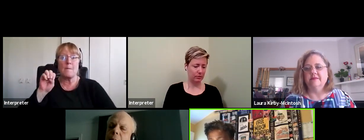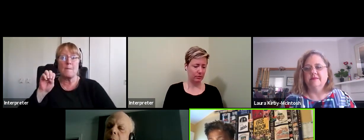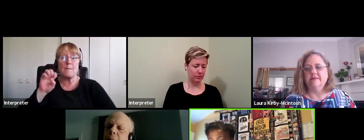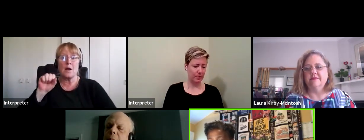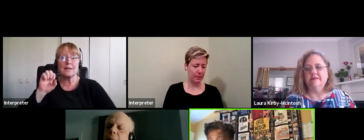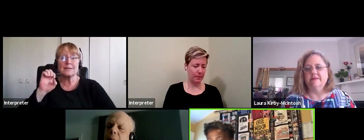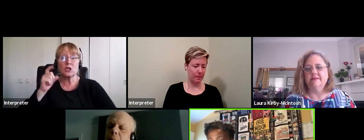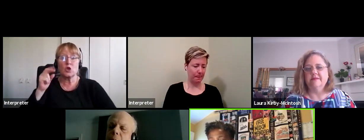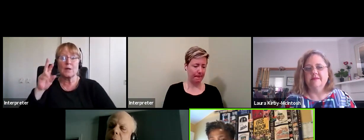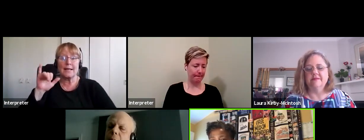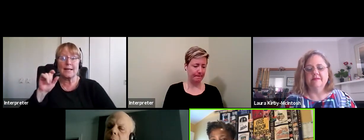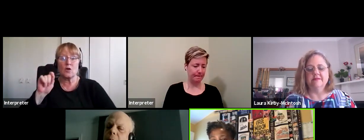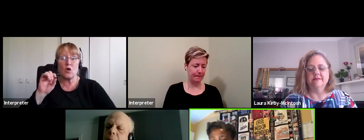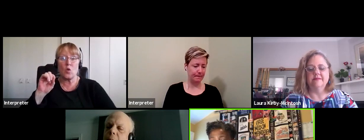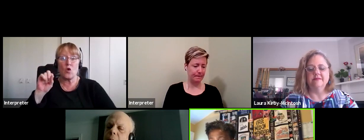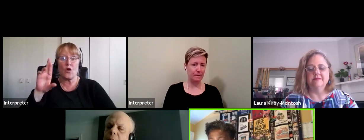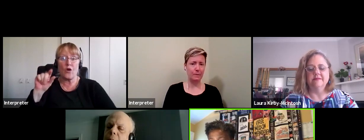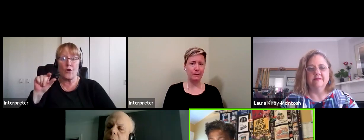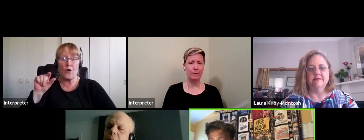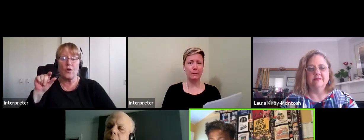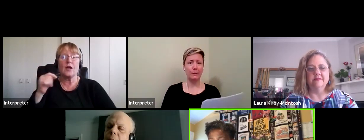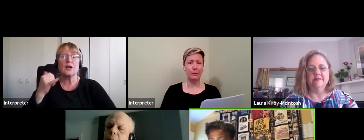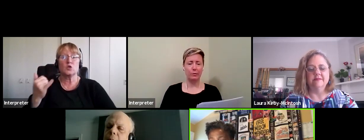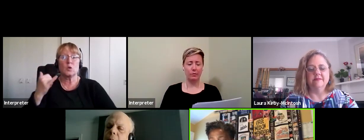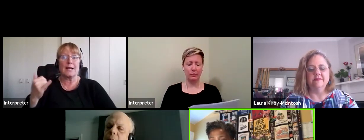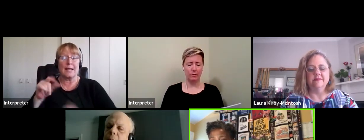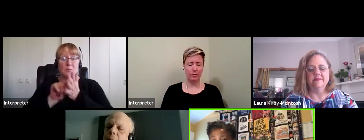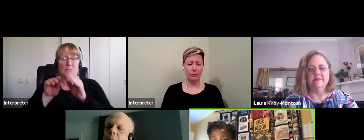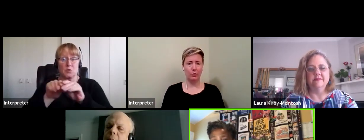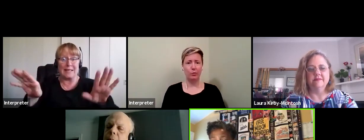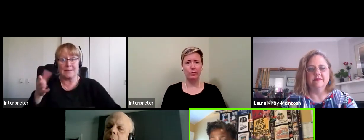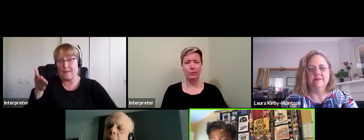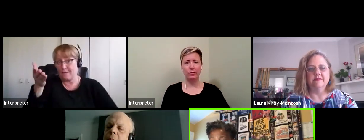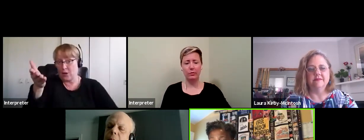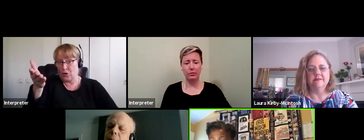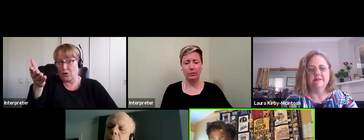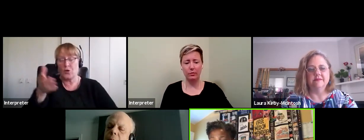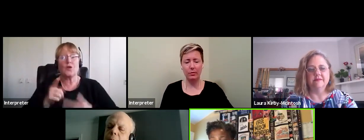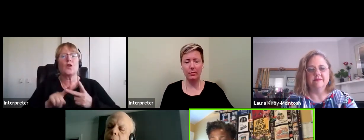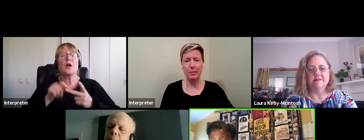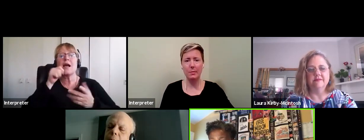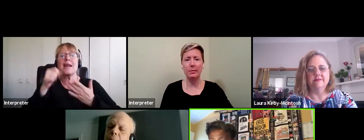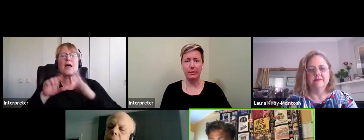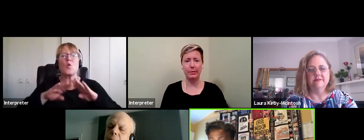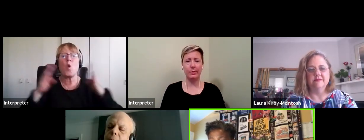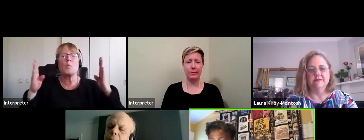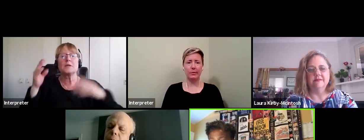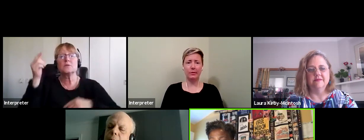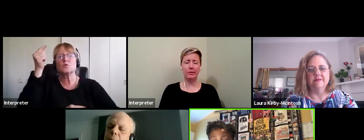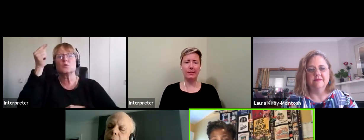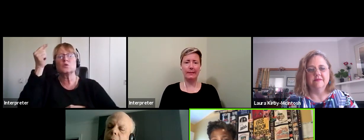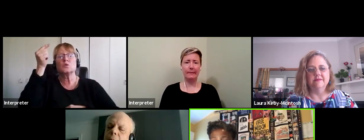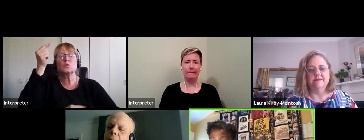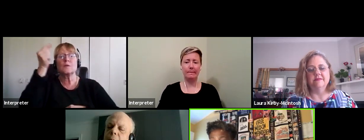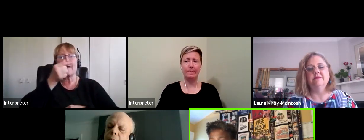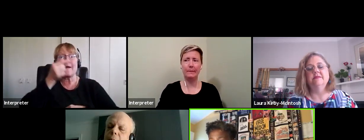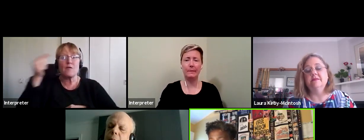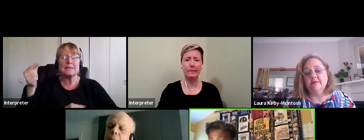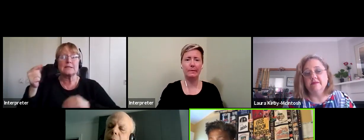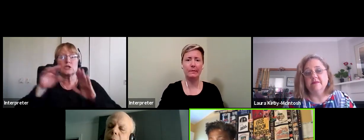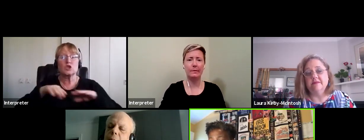incomesecurity.org. And there you'll find today's press release and an open letter to the Minister of Children, Community and